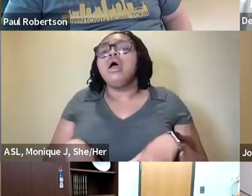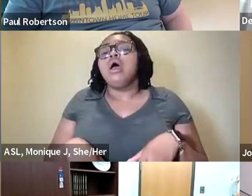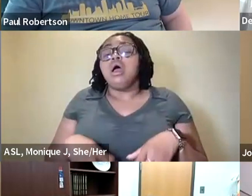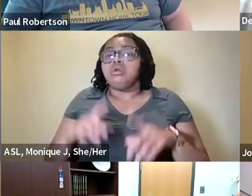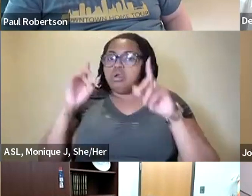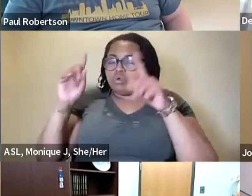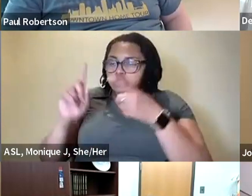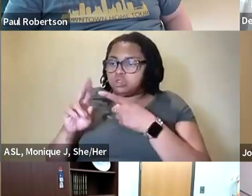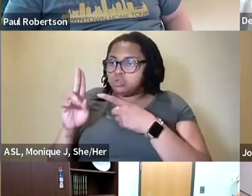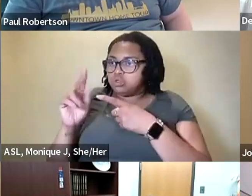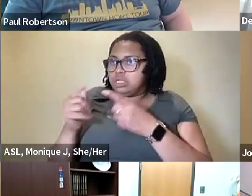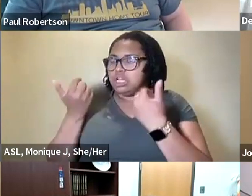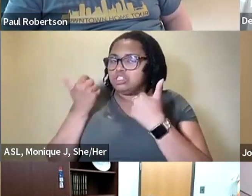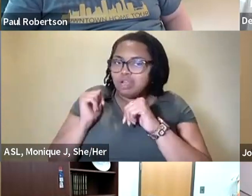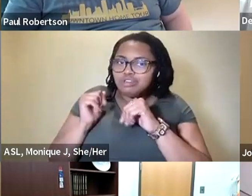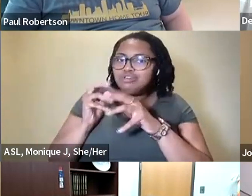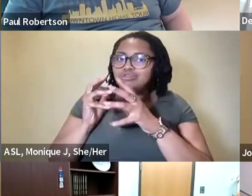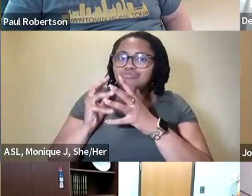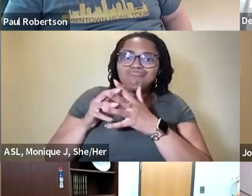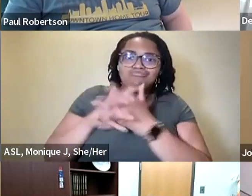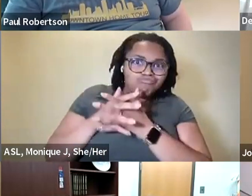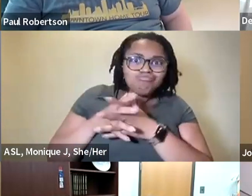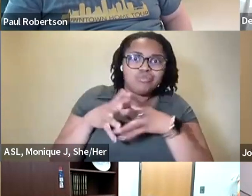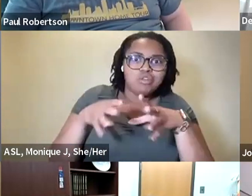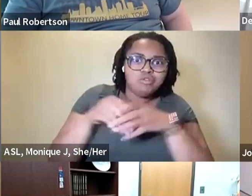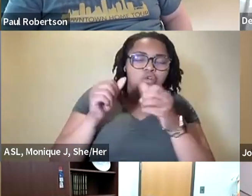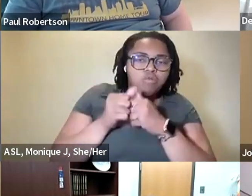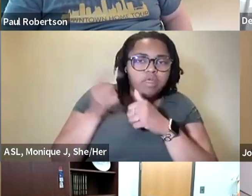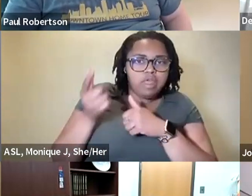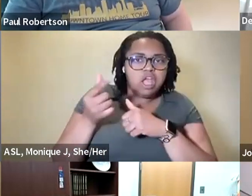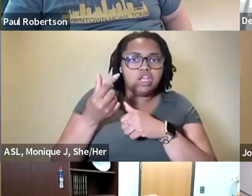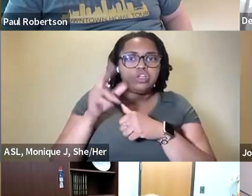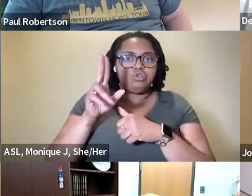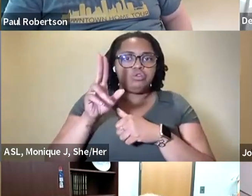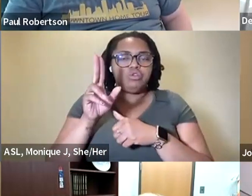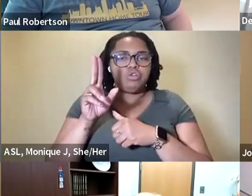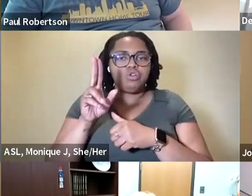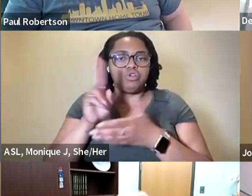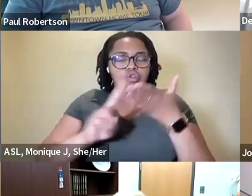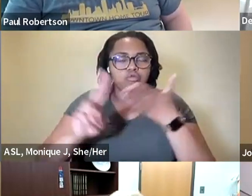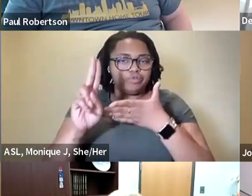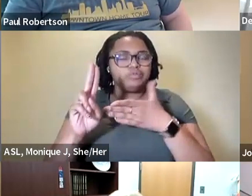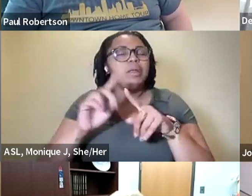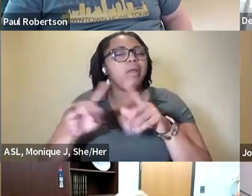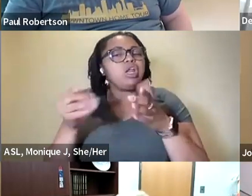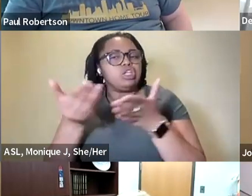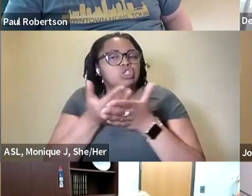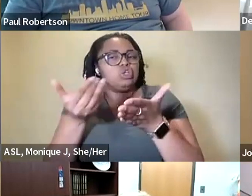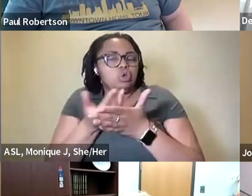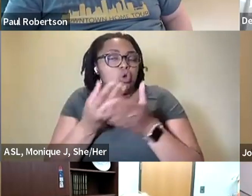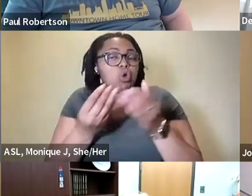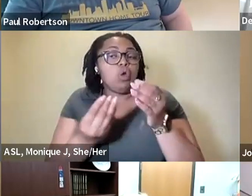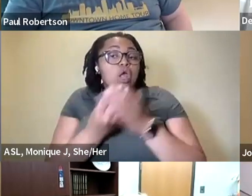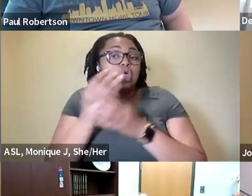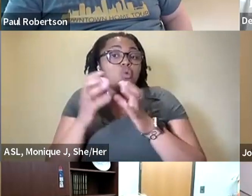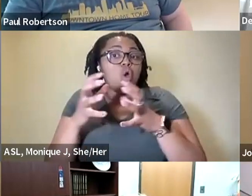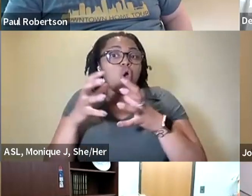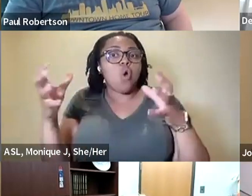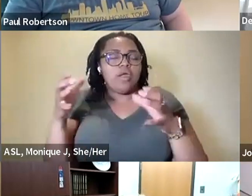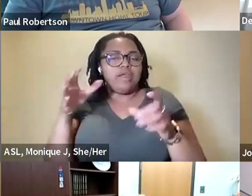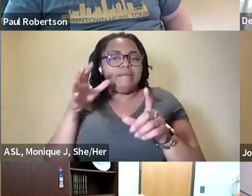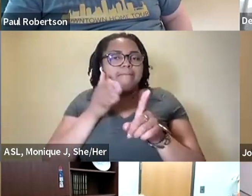tried to engender in the university is in this sort of new and growing field